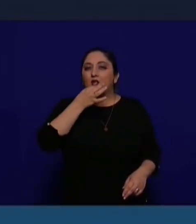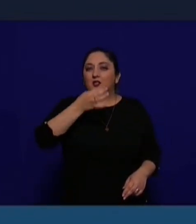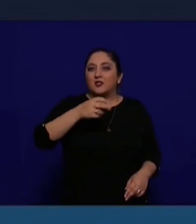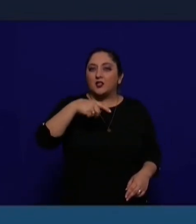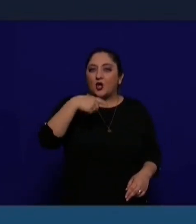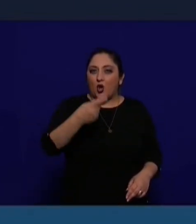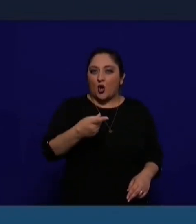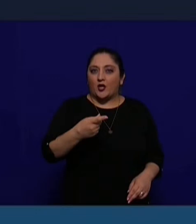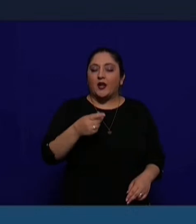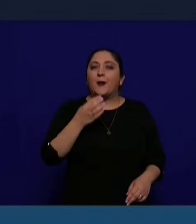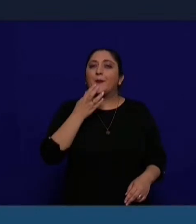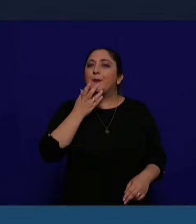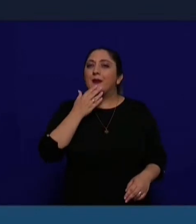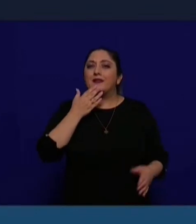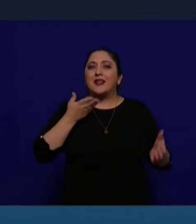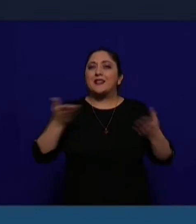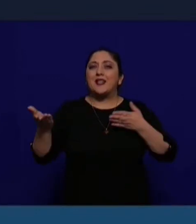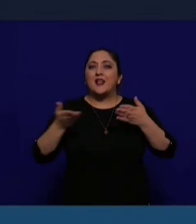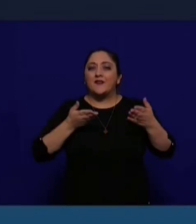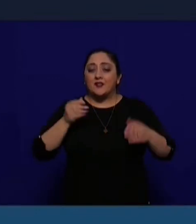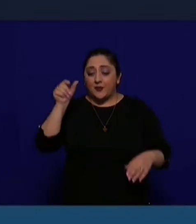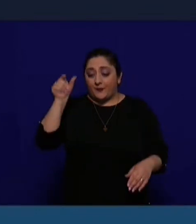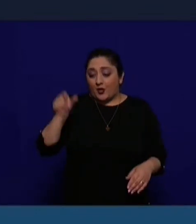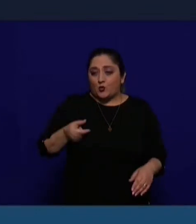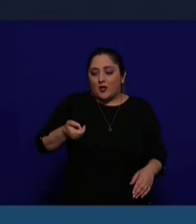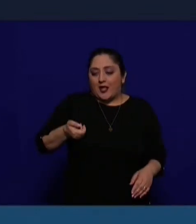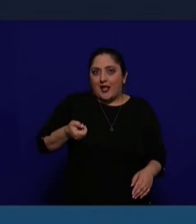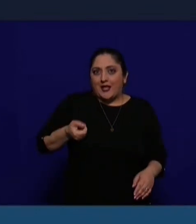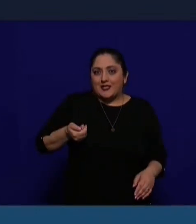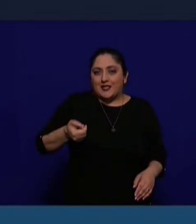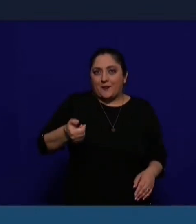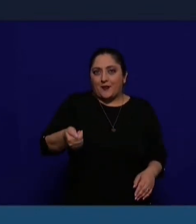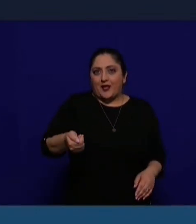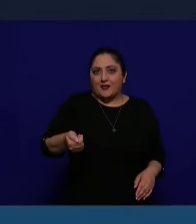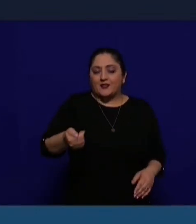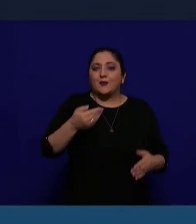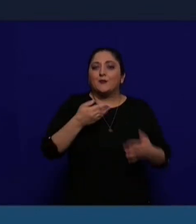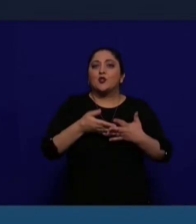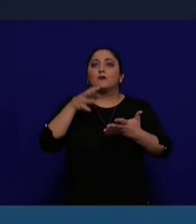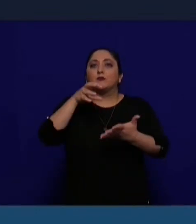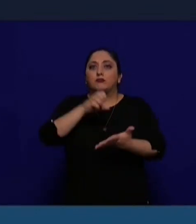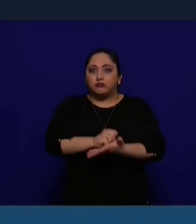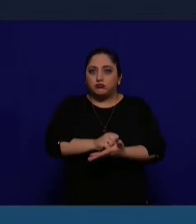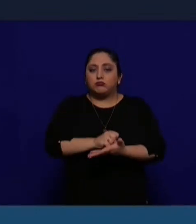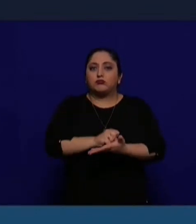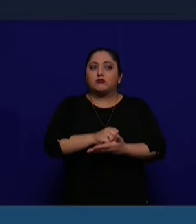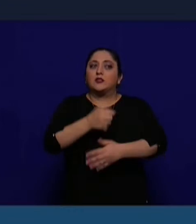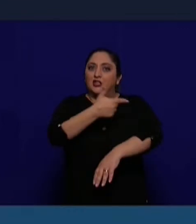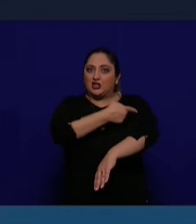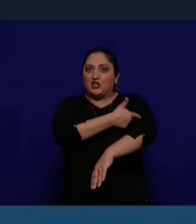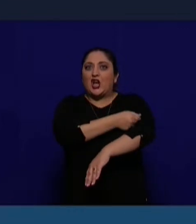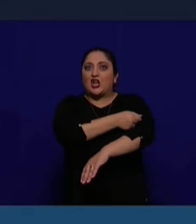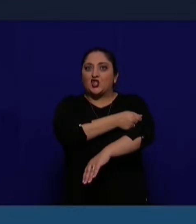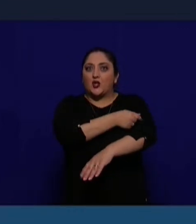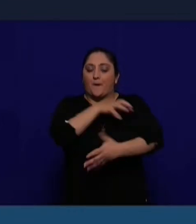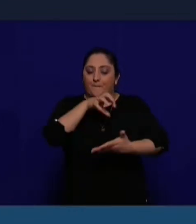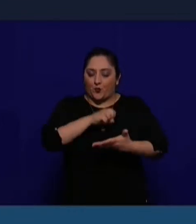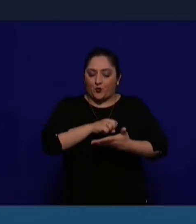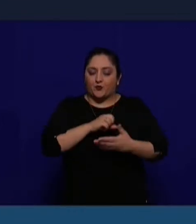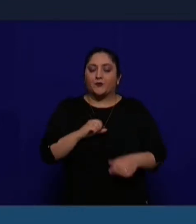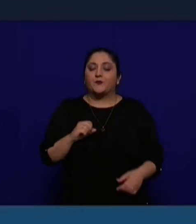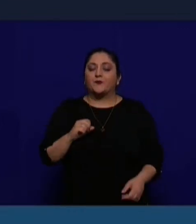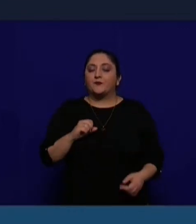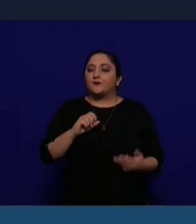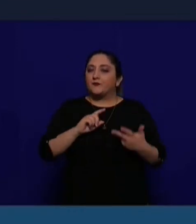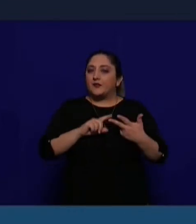illi persuna tibgħat SMS bil-mobile biex tagħmel appuntament għat-tilqima. It-tielet